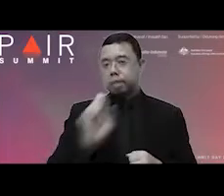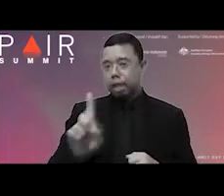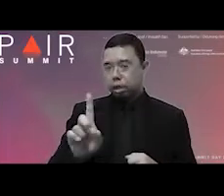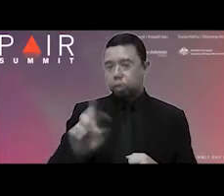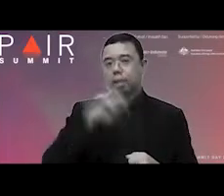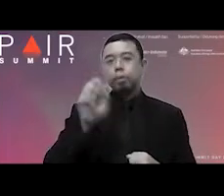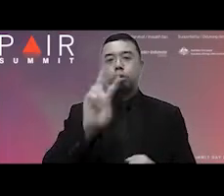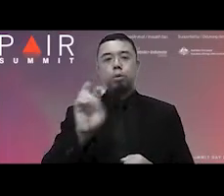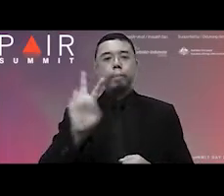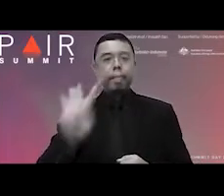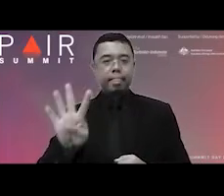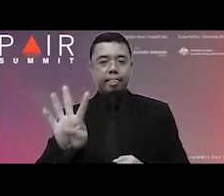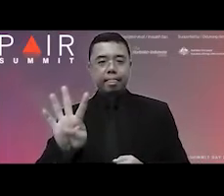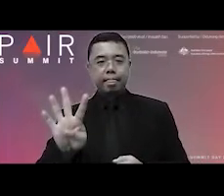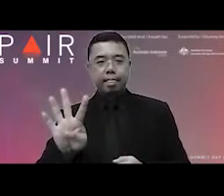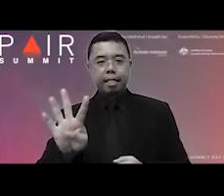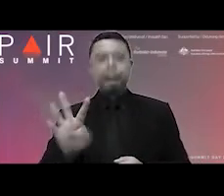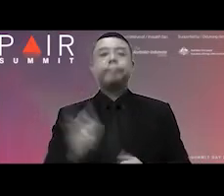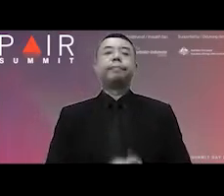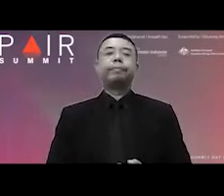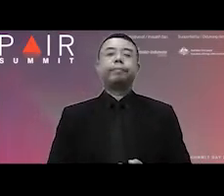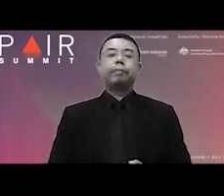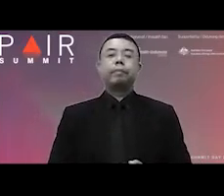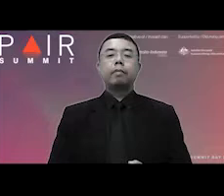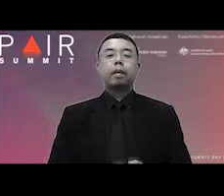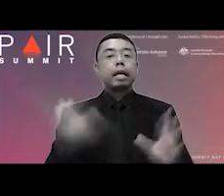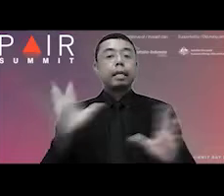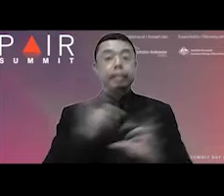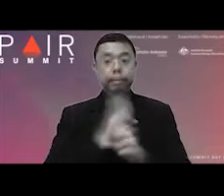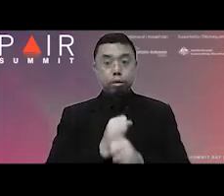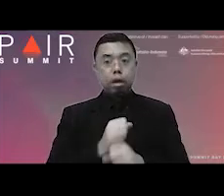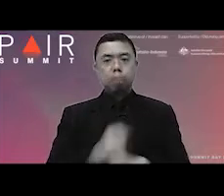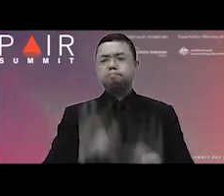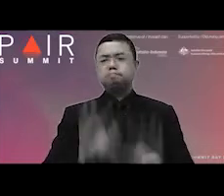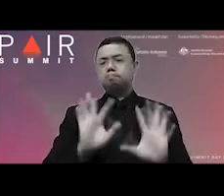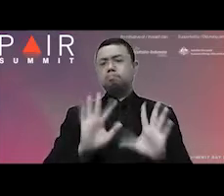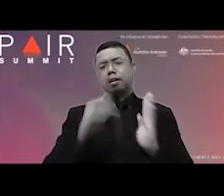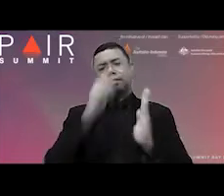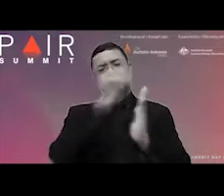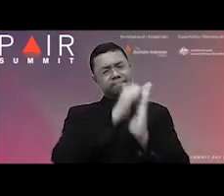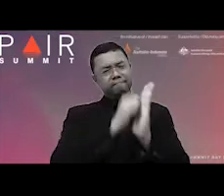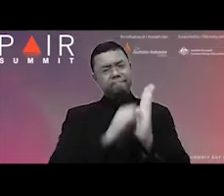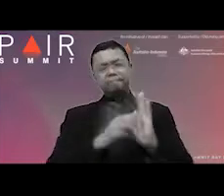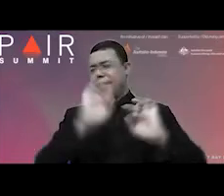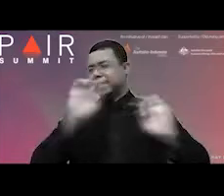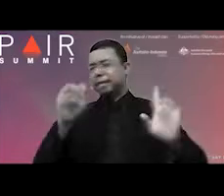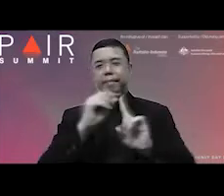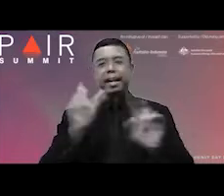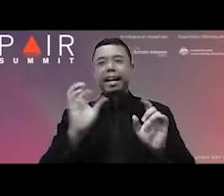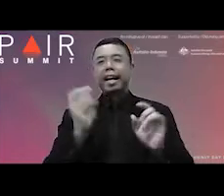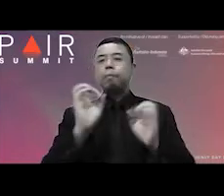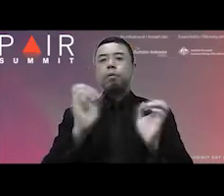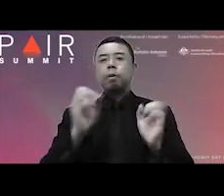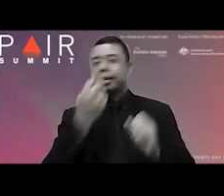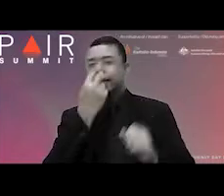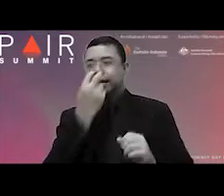To conclude, yes, we still have so many agenda and homework, but we can see some improvement, yes, as I said before, including